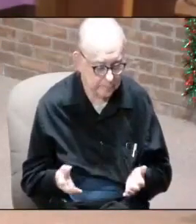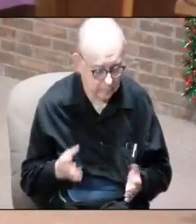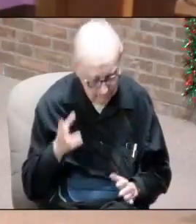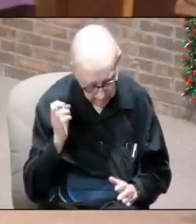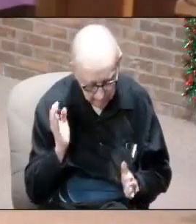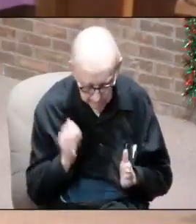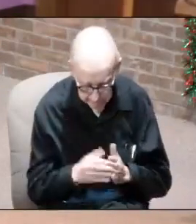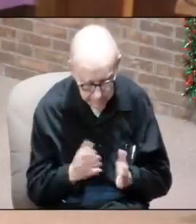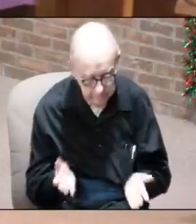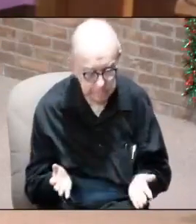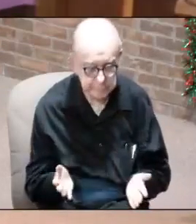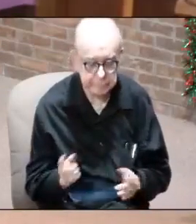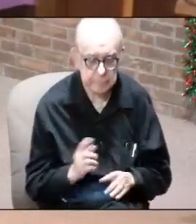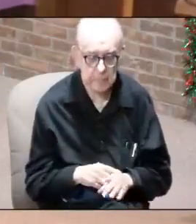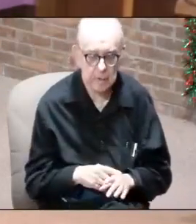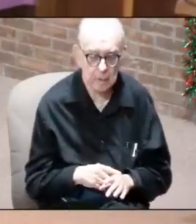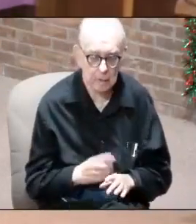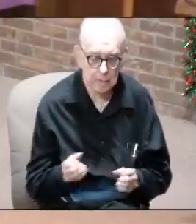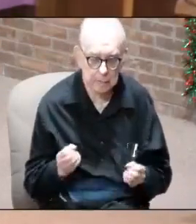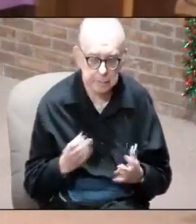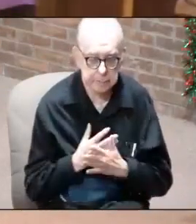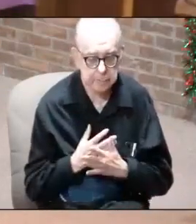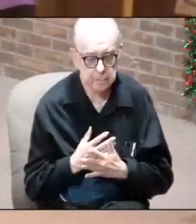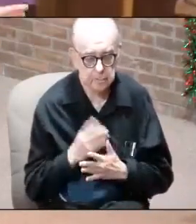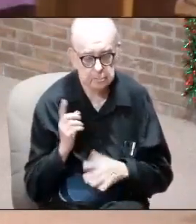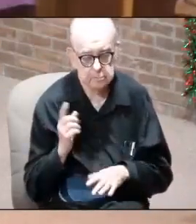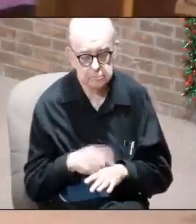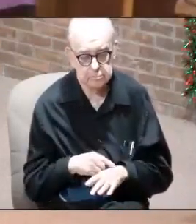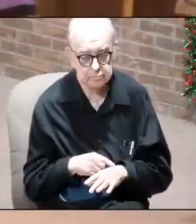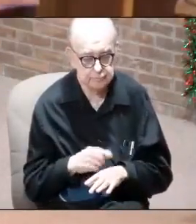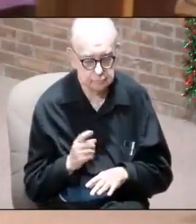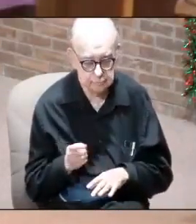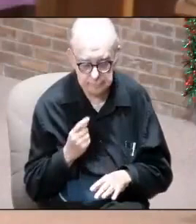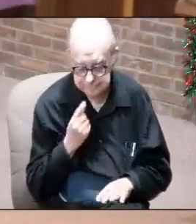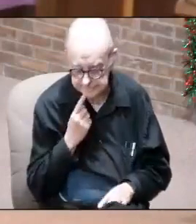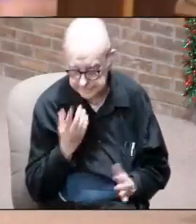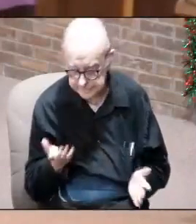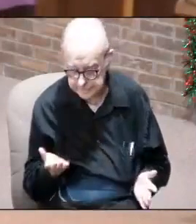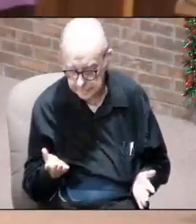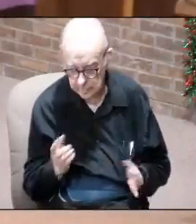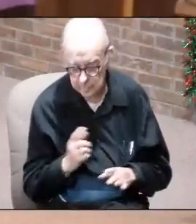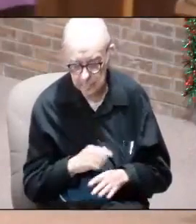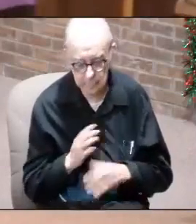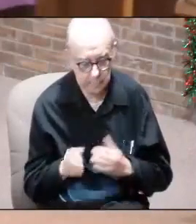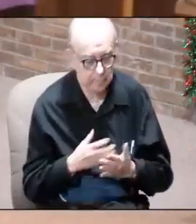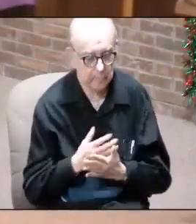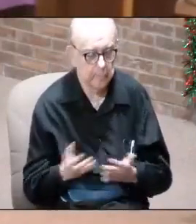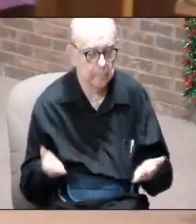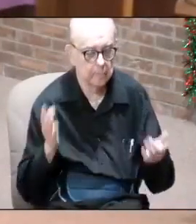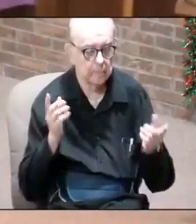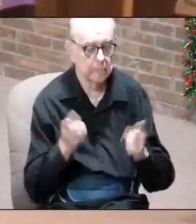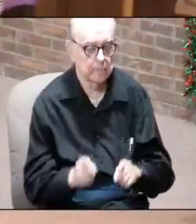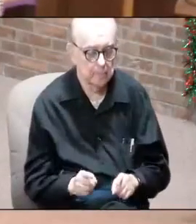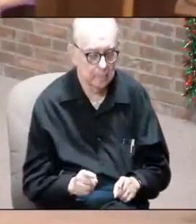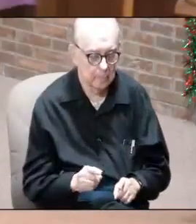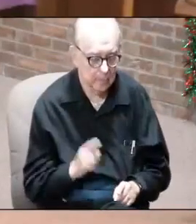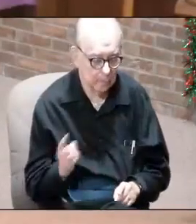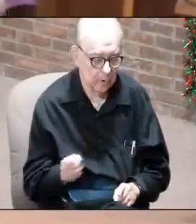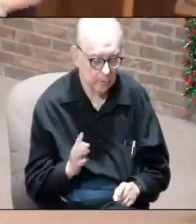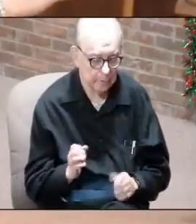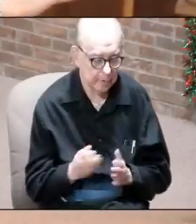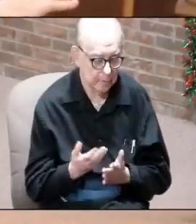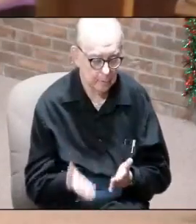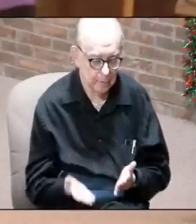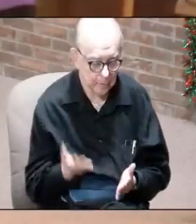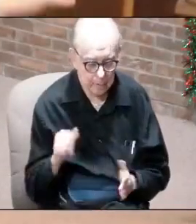going to come all against you. And there's going to be times that you're going to be afraid. There's going to be times that you're going to be disappointing. There's times that all these things are going to happen. But I'm always going to be there.